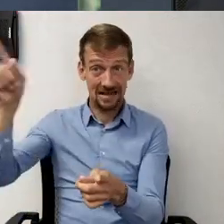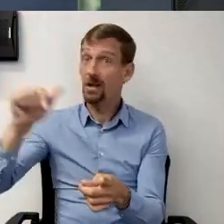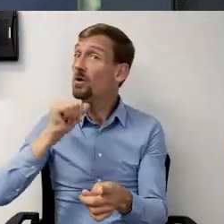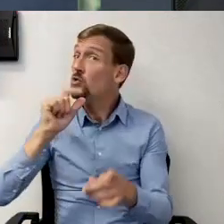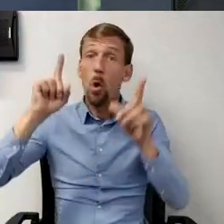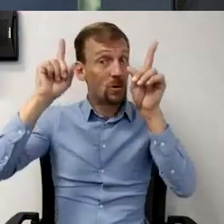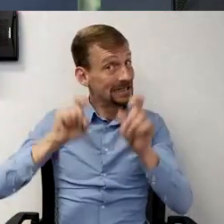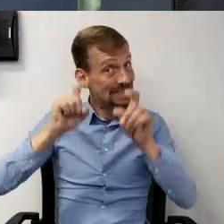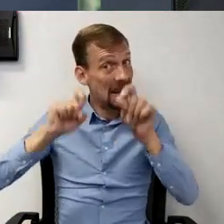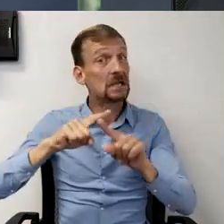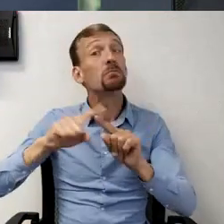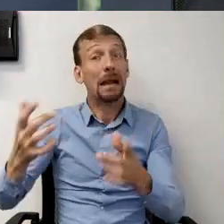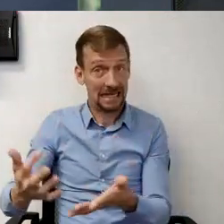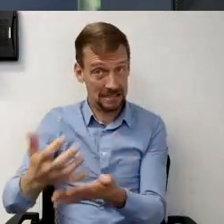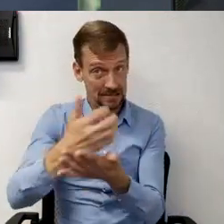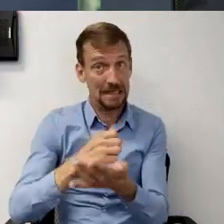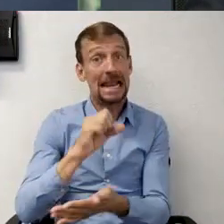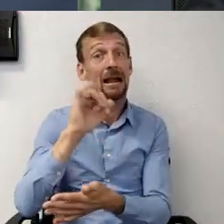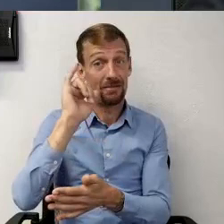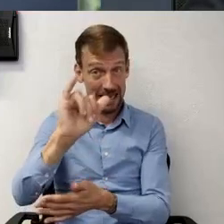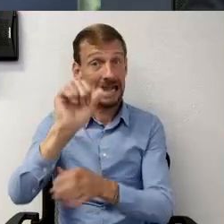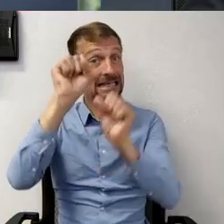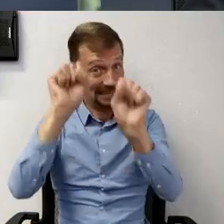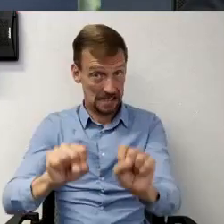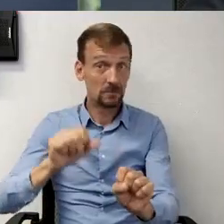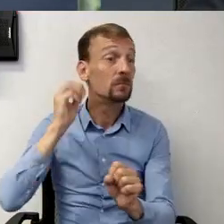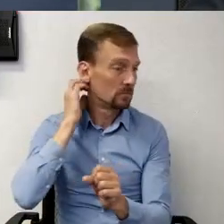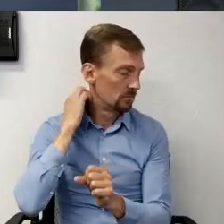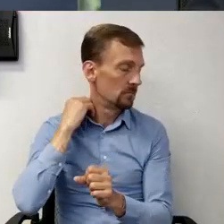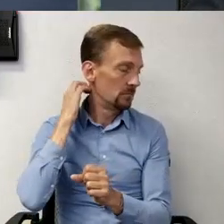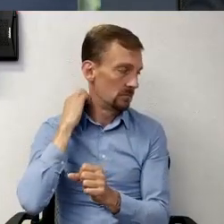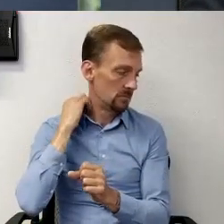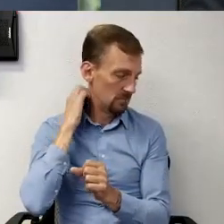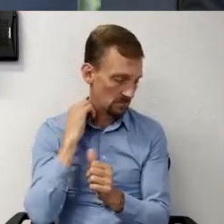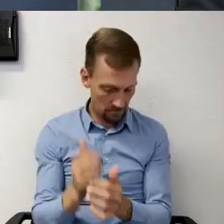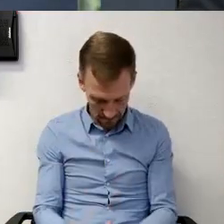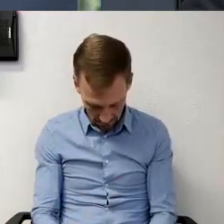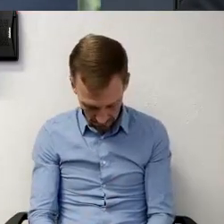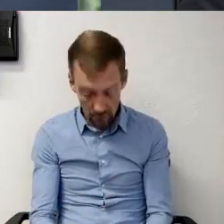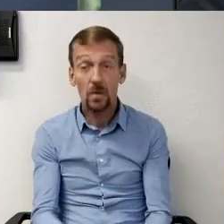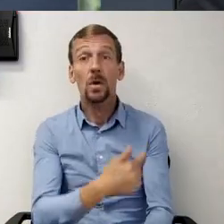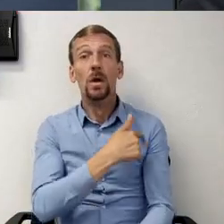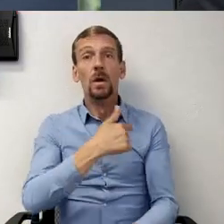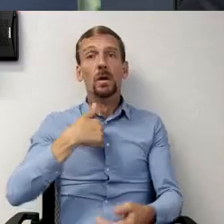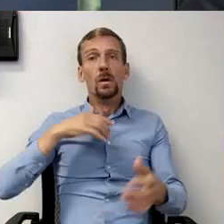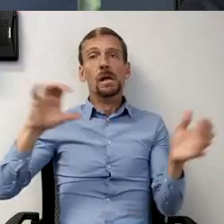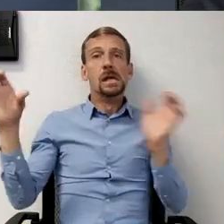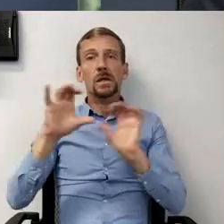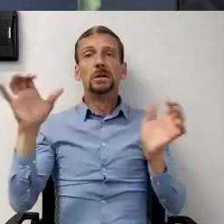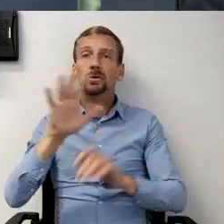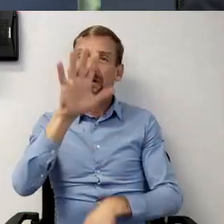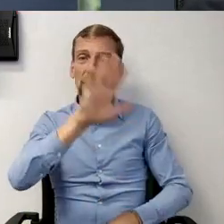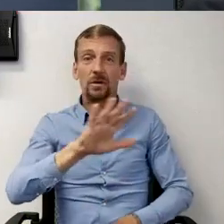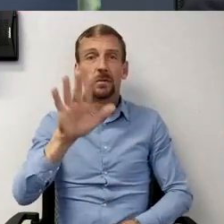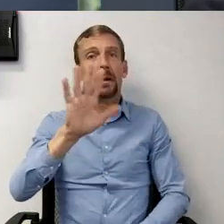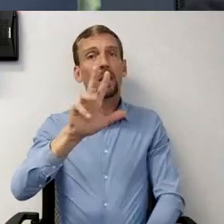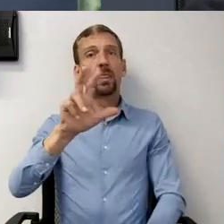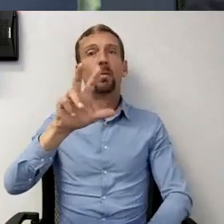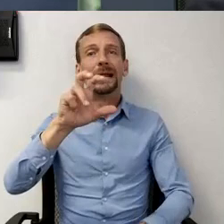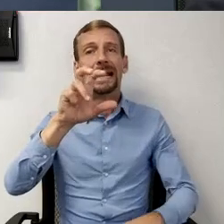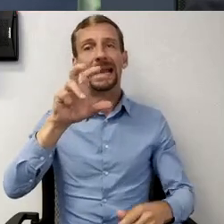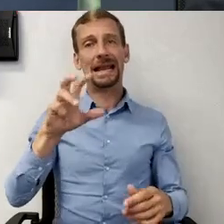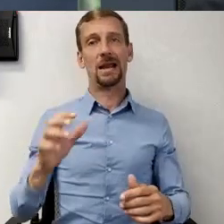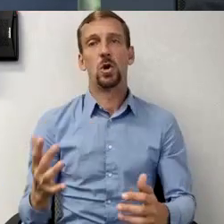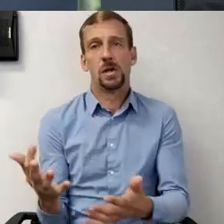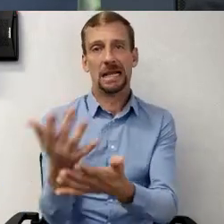there. Right. But we are right now, I mean, we're doing almost 300